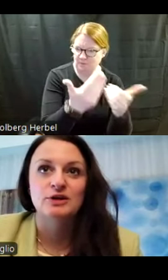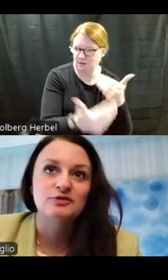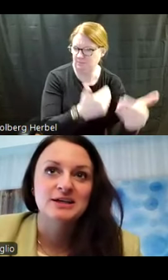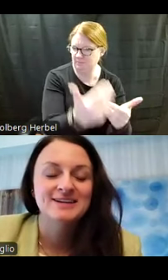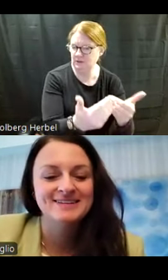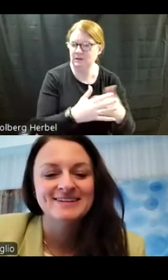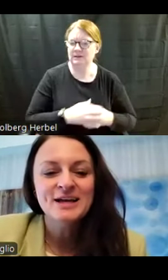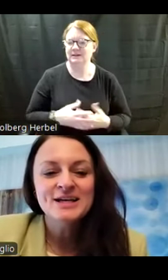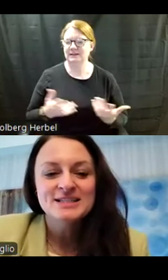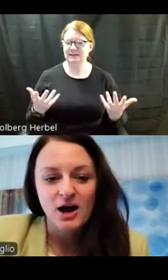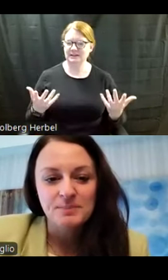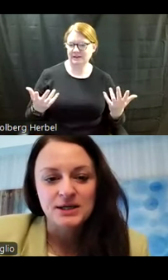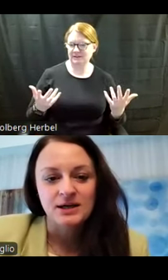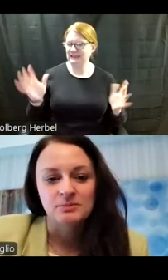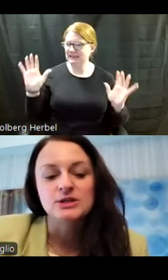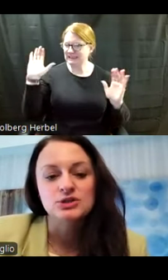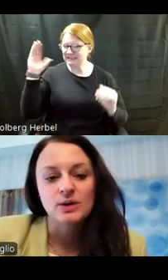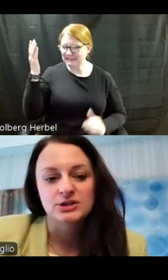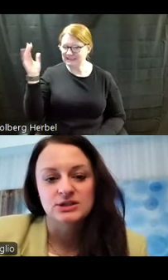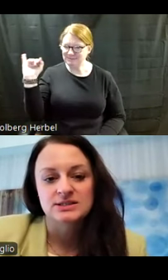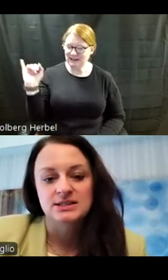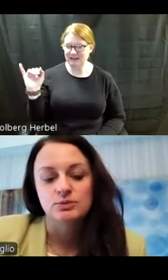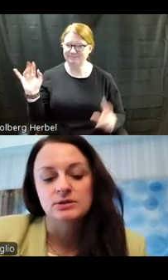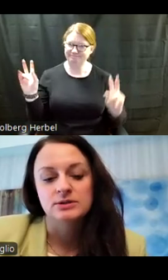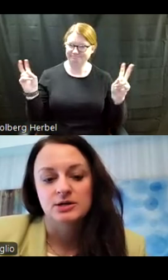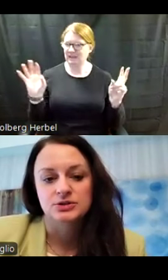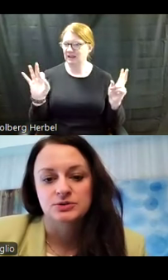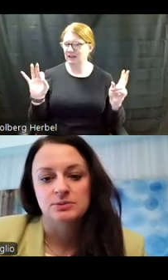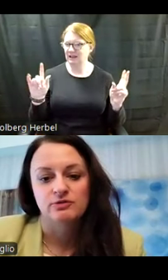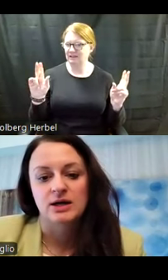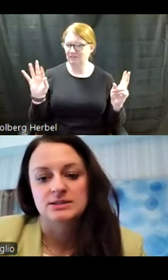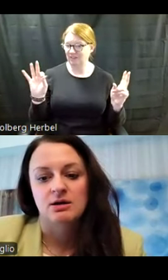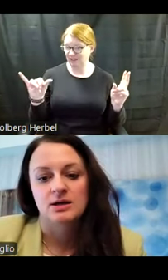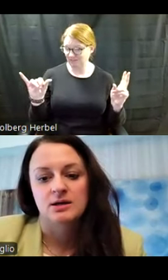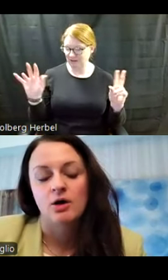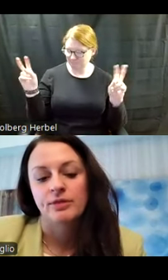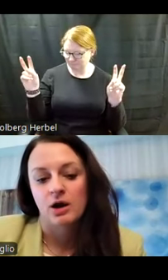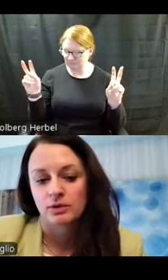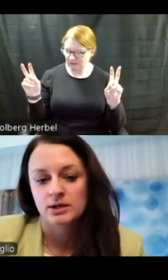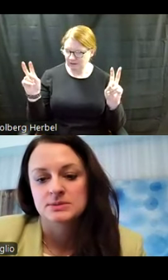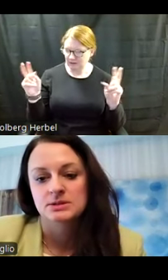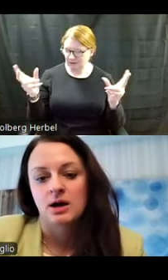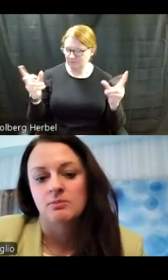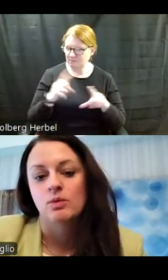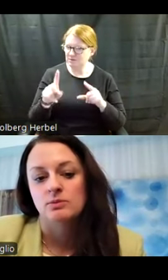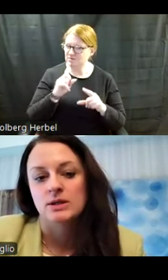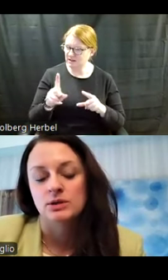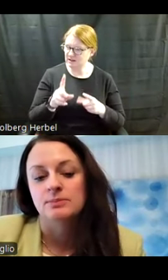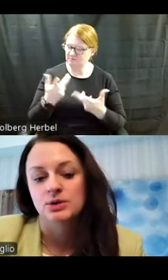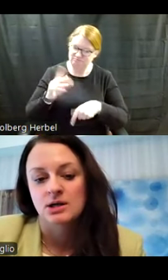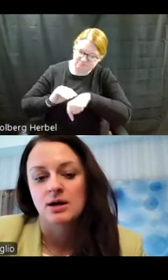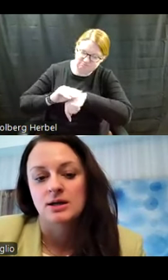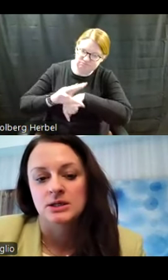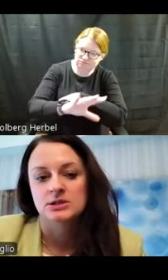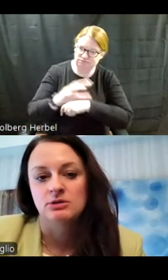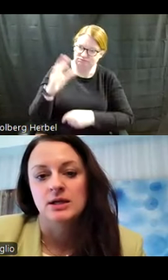a fluffy topic, we do actually see real downstream effects on health outcomes when we really